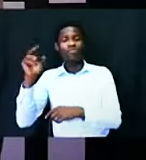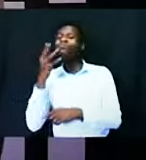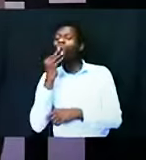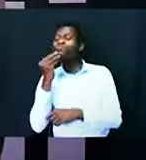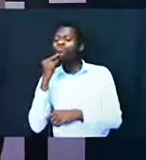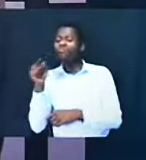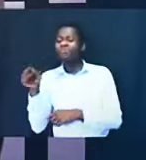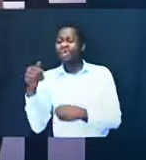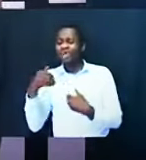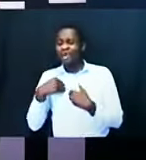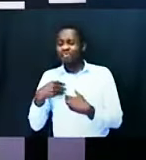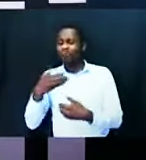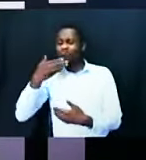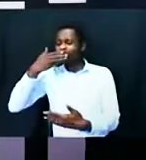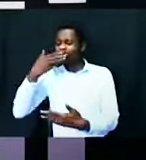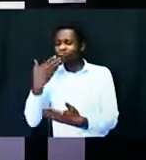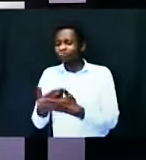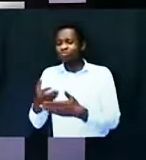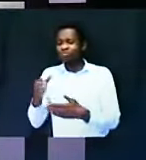Thessalonica. Now, what